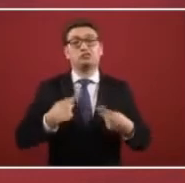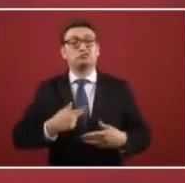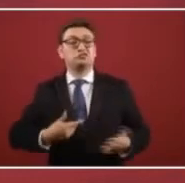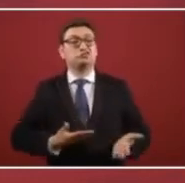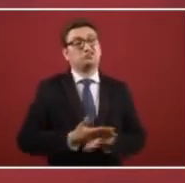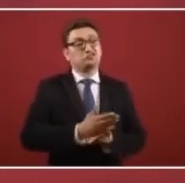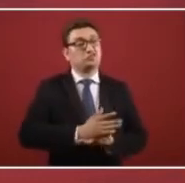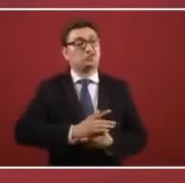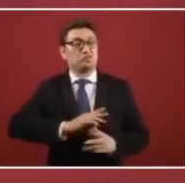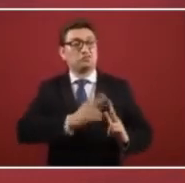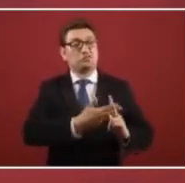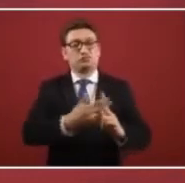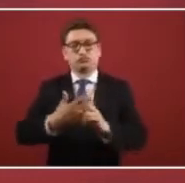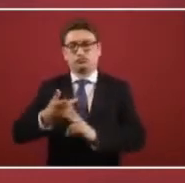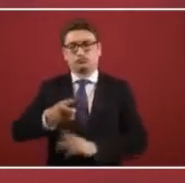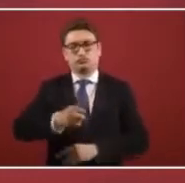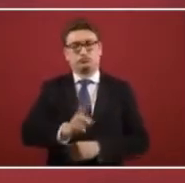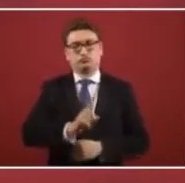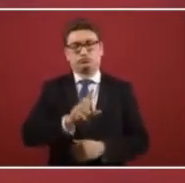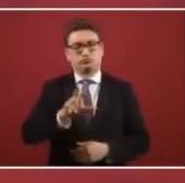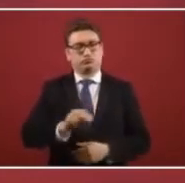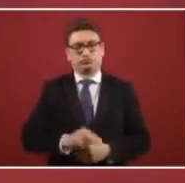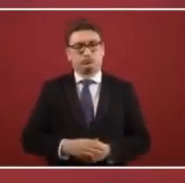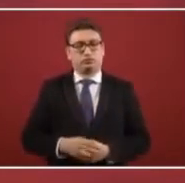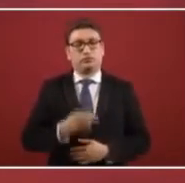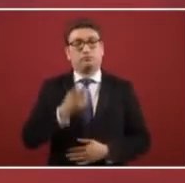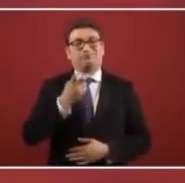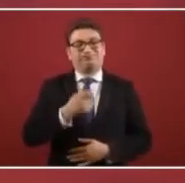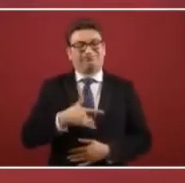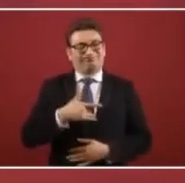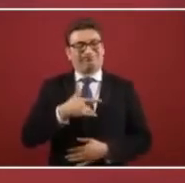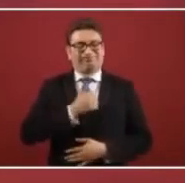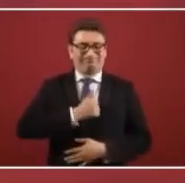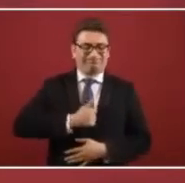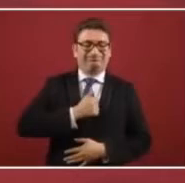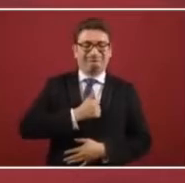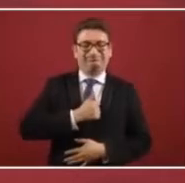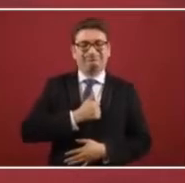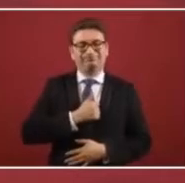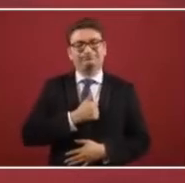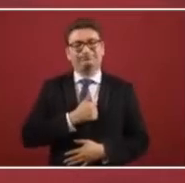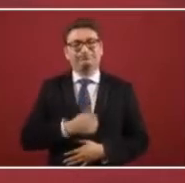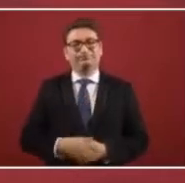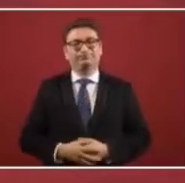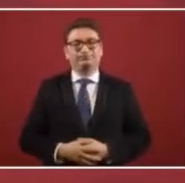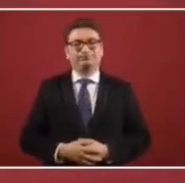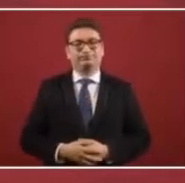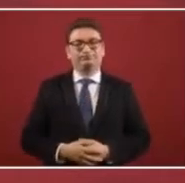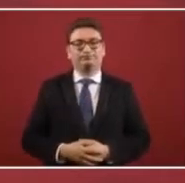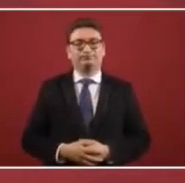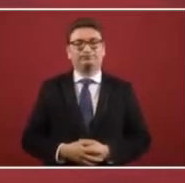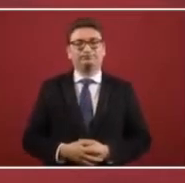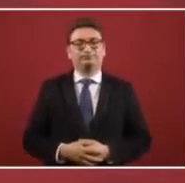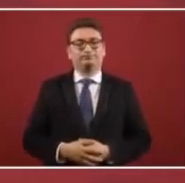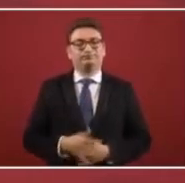There's no extermination. So that is why it's very lamentable